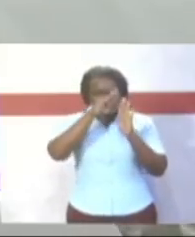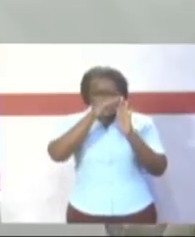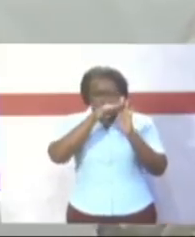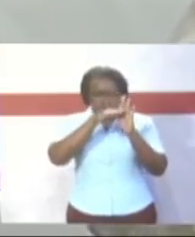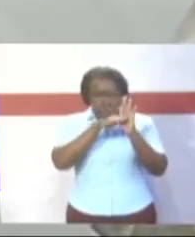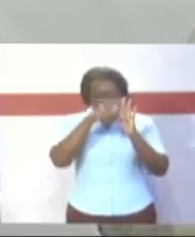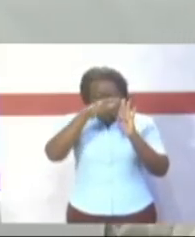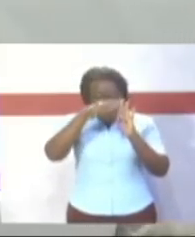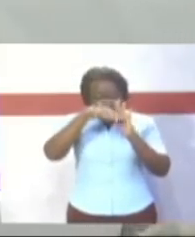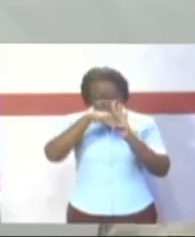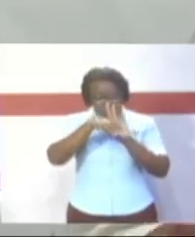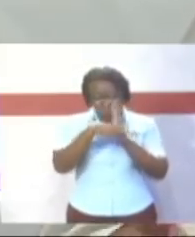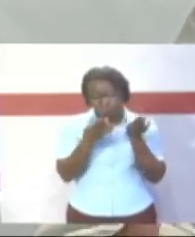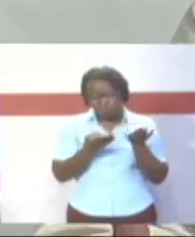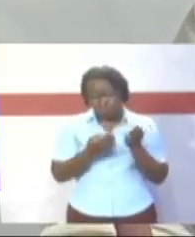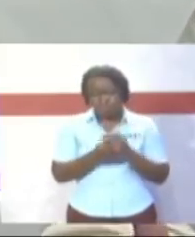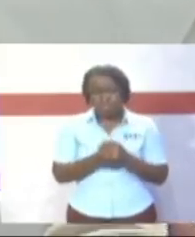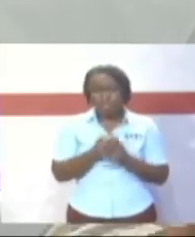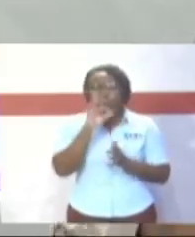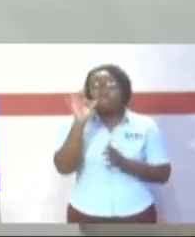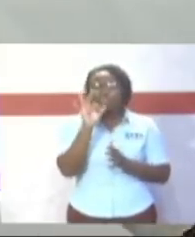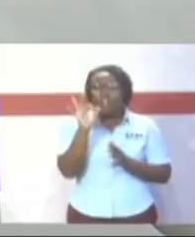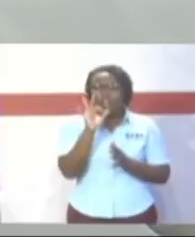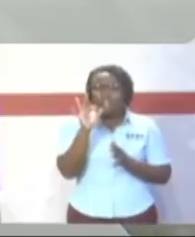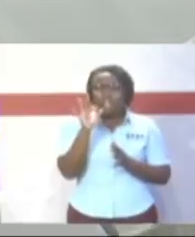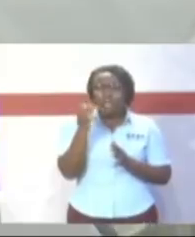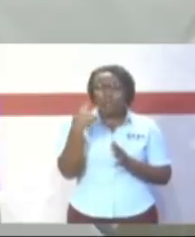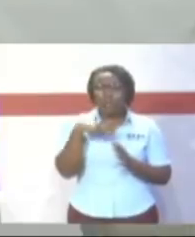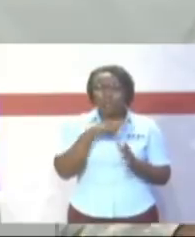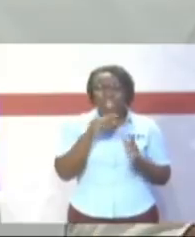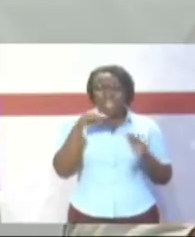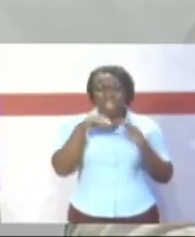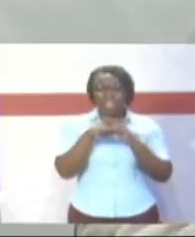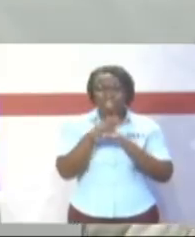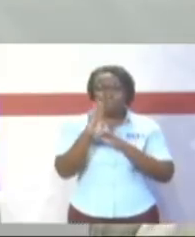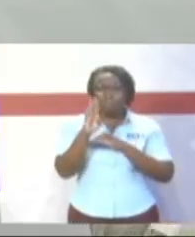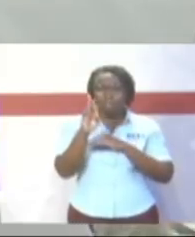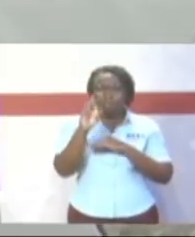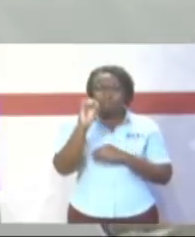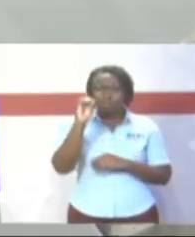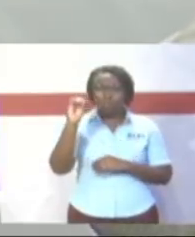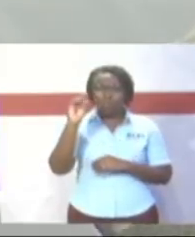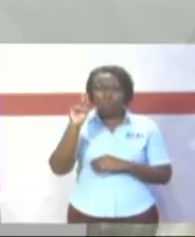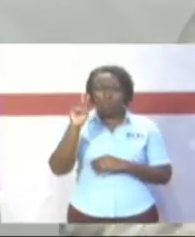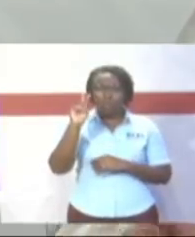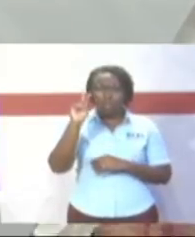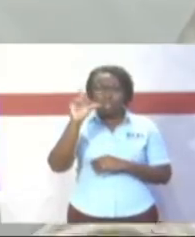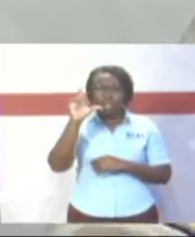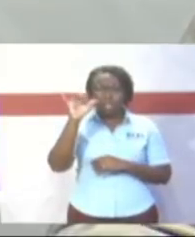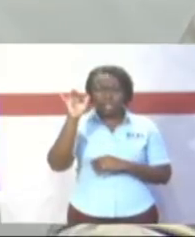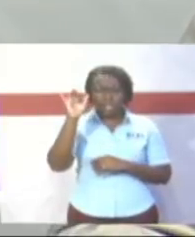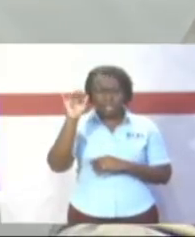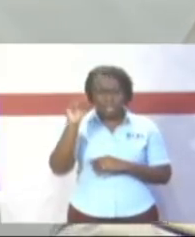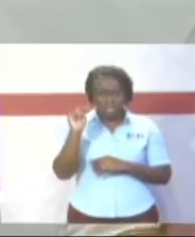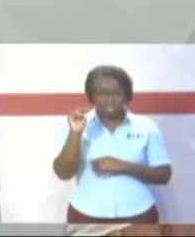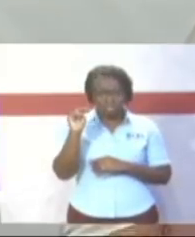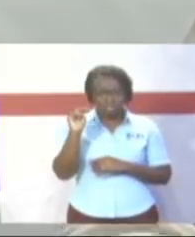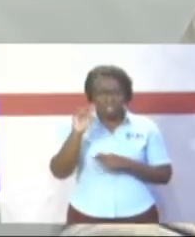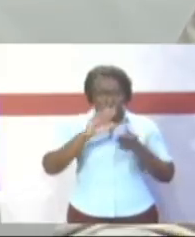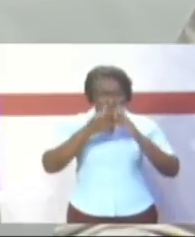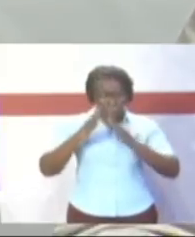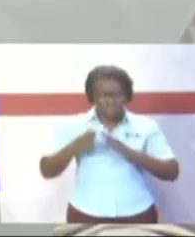fact, on Friday we were in the Brooklyn community trying to reach out to the community to encourage.